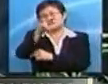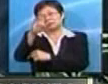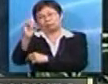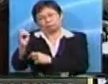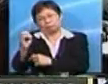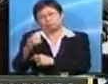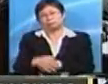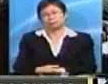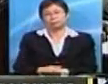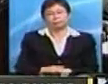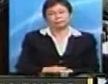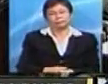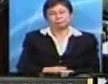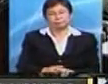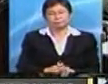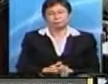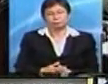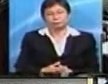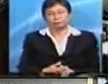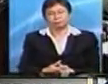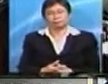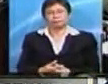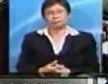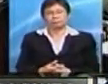MH370. Thank you.